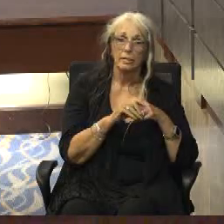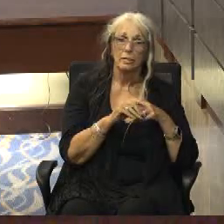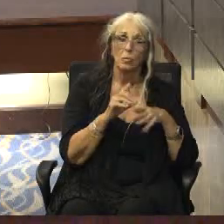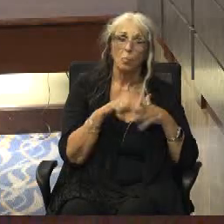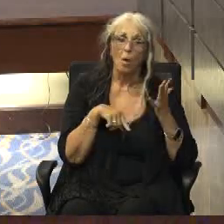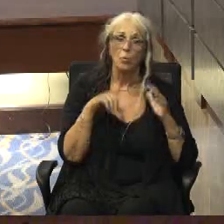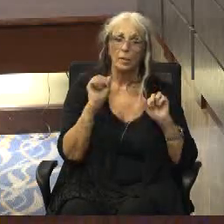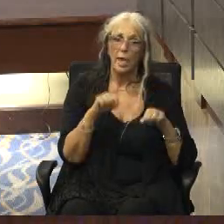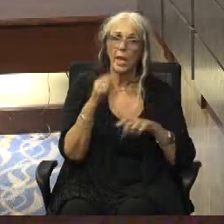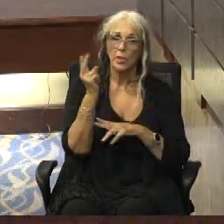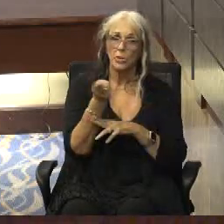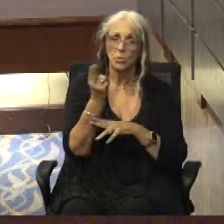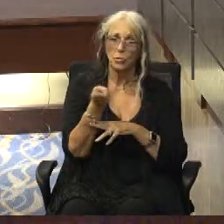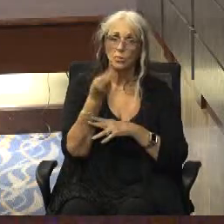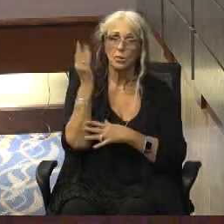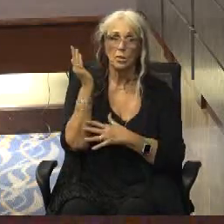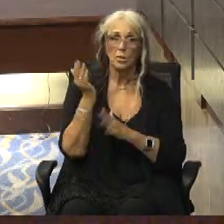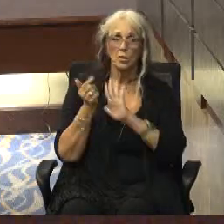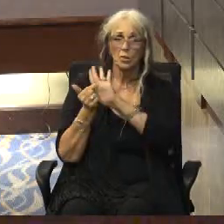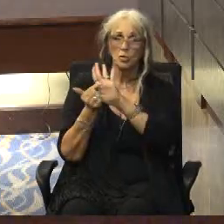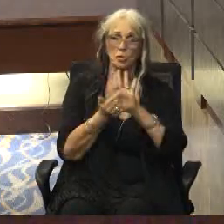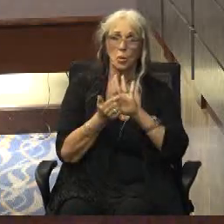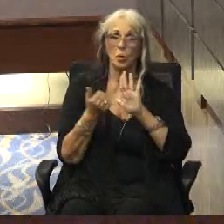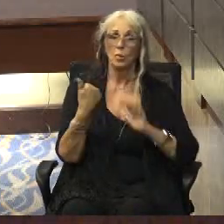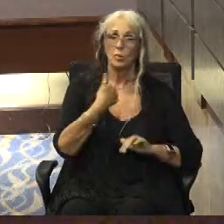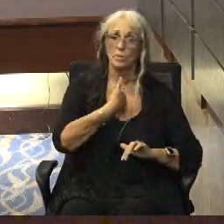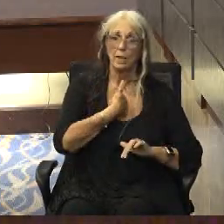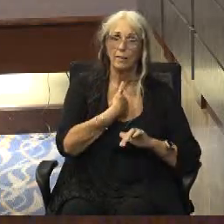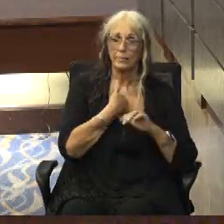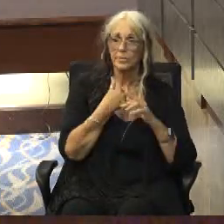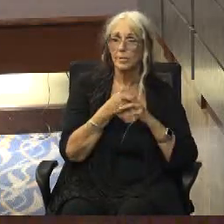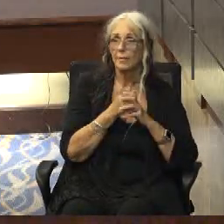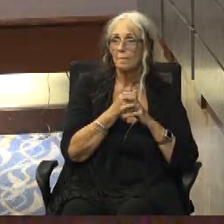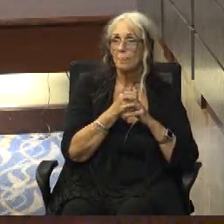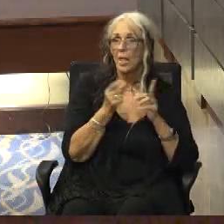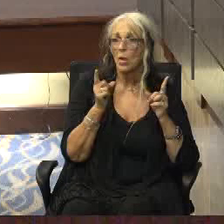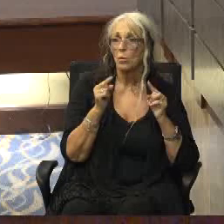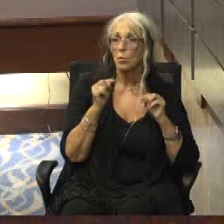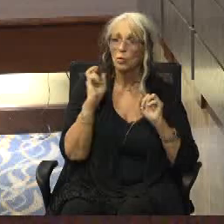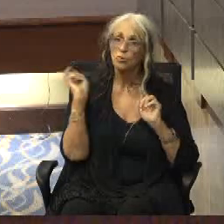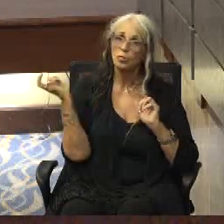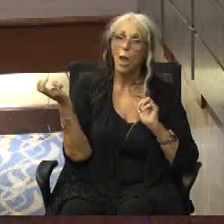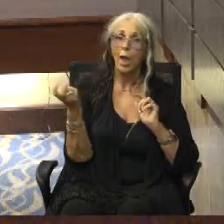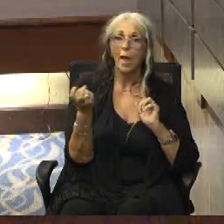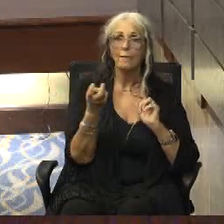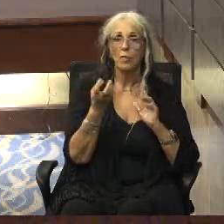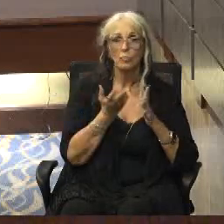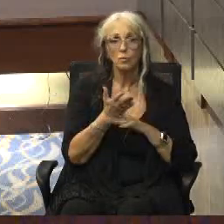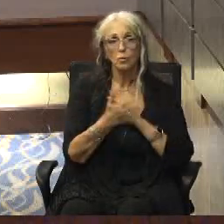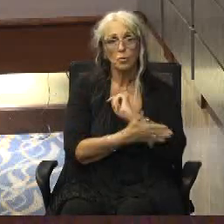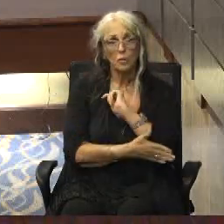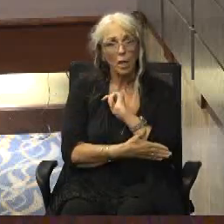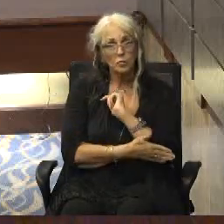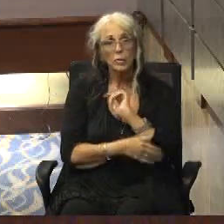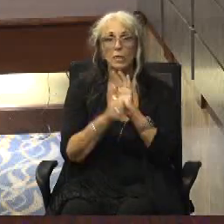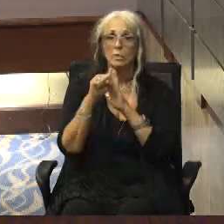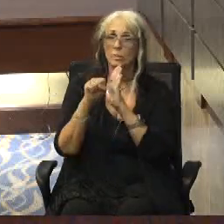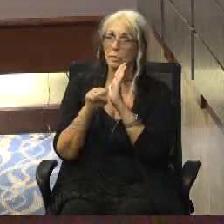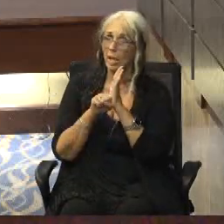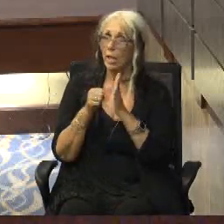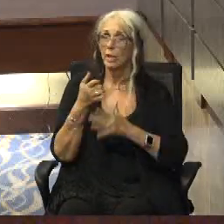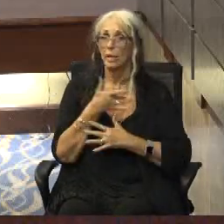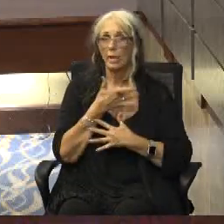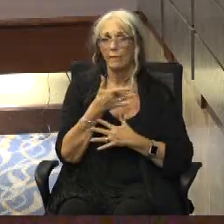can use in presenting ourselves as we travel throughout the country and throughout the state. And I